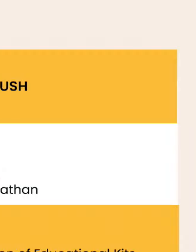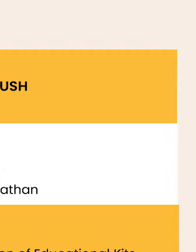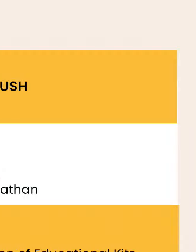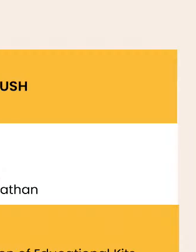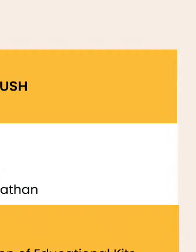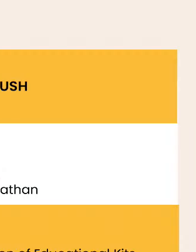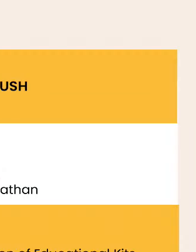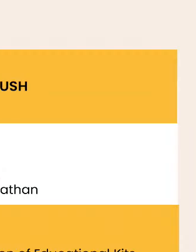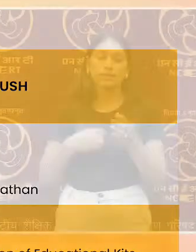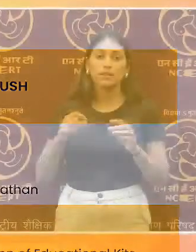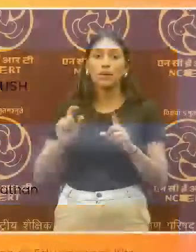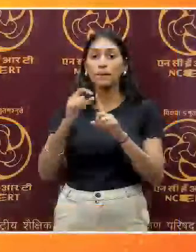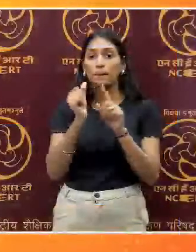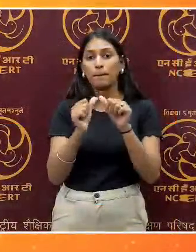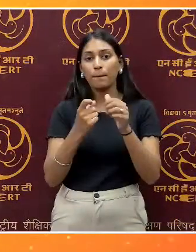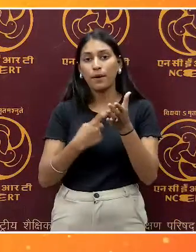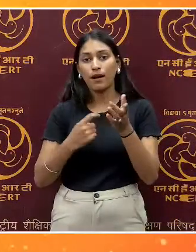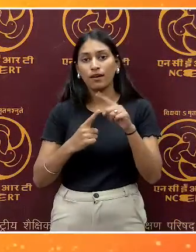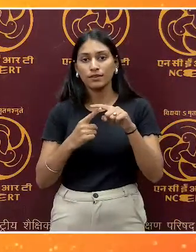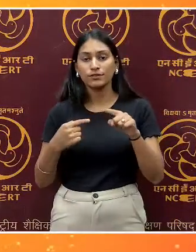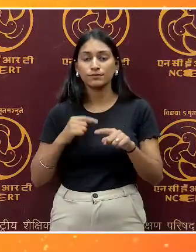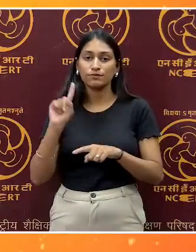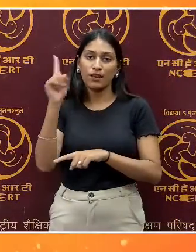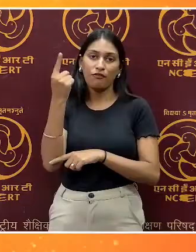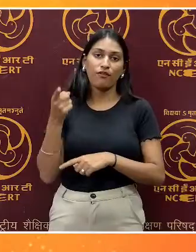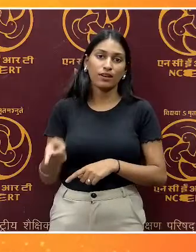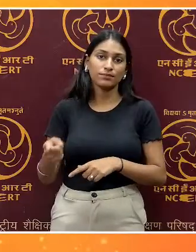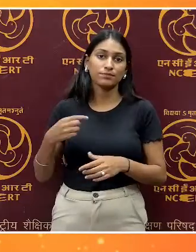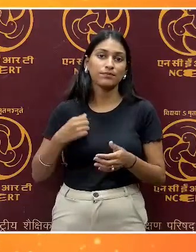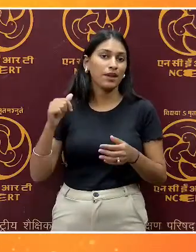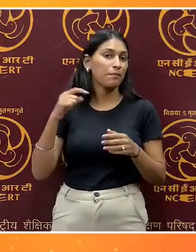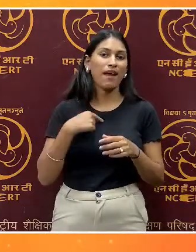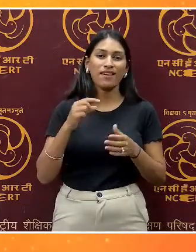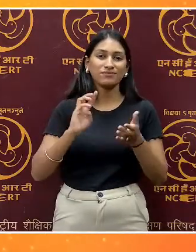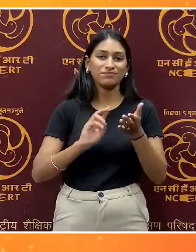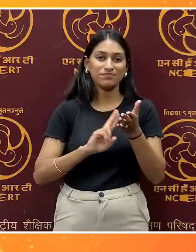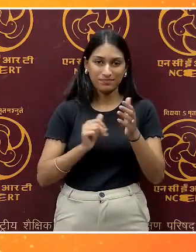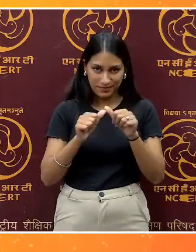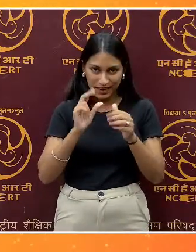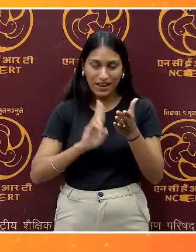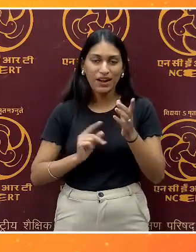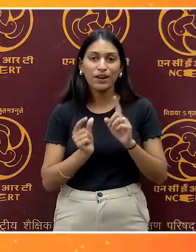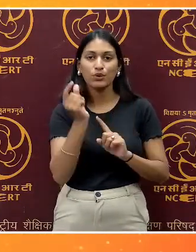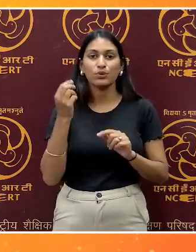part 1. And with this, I, your host Anugupta, taking your leave. Namaskar.